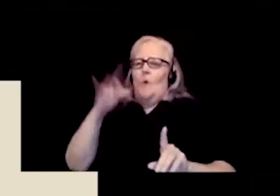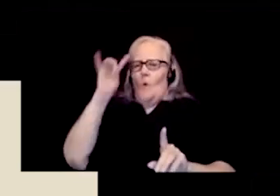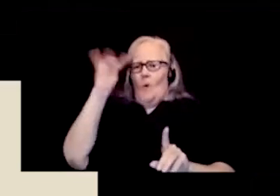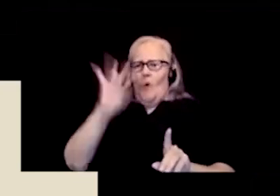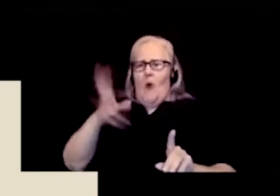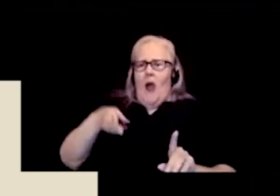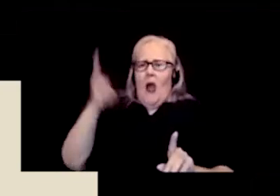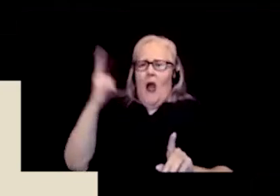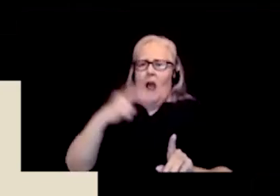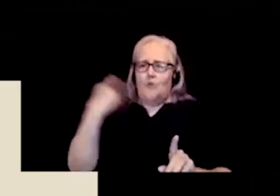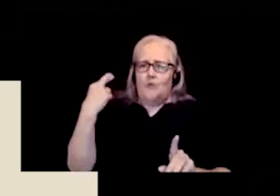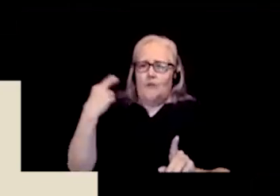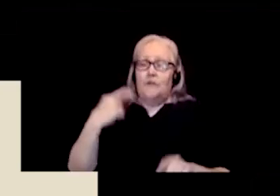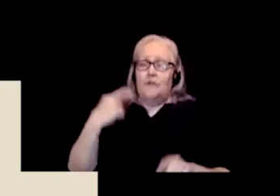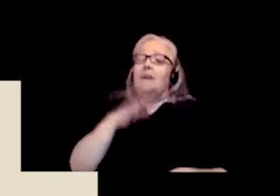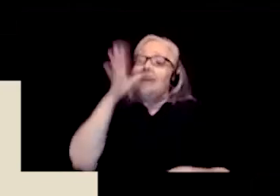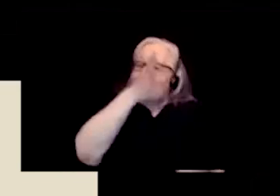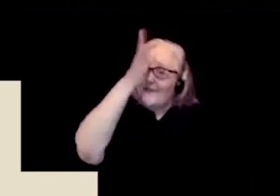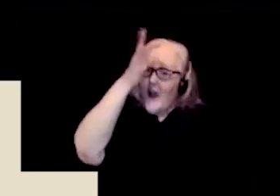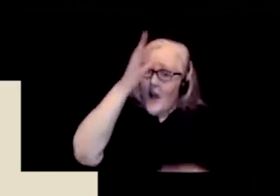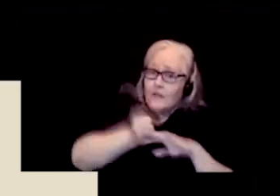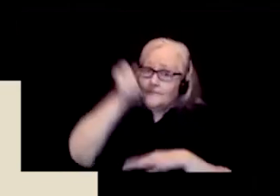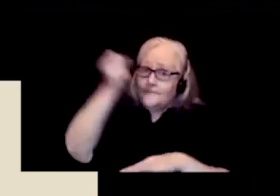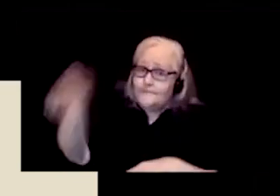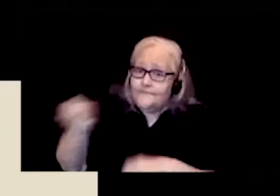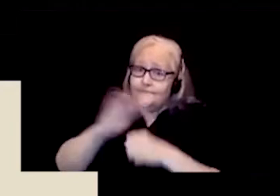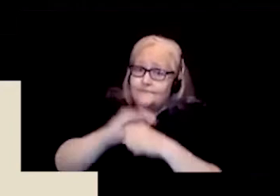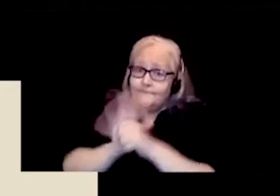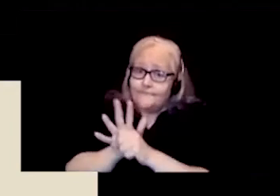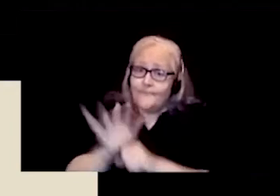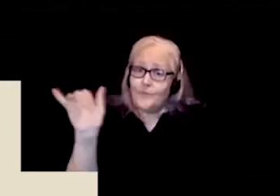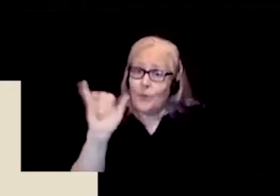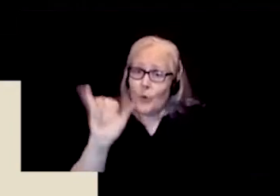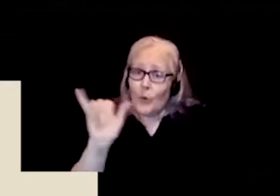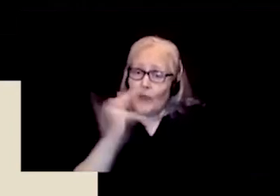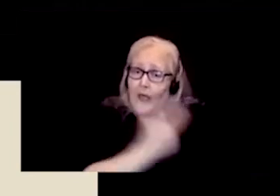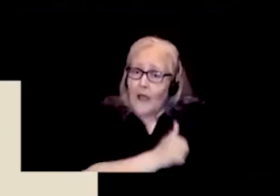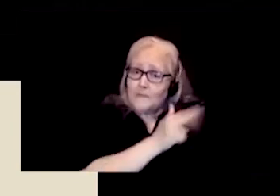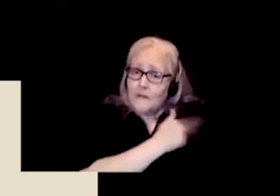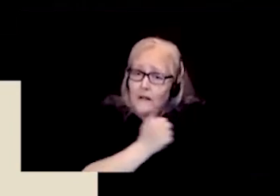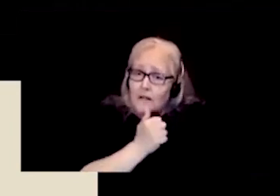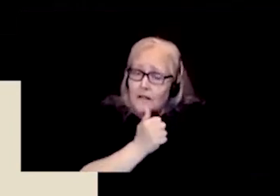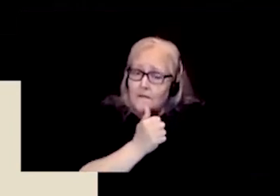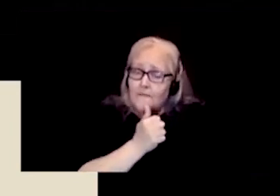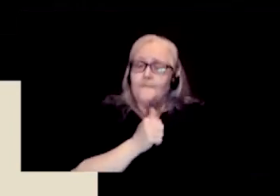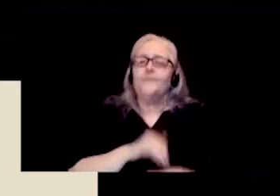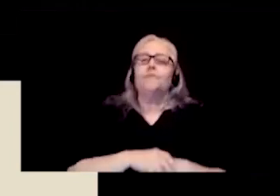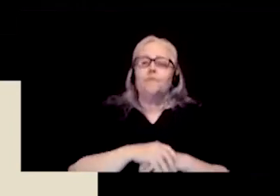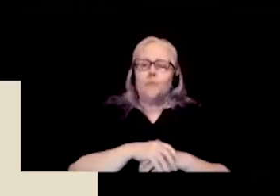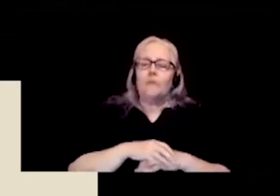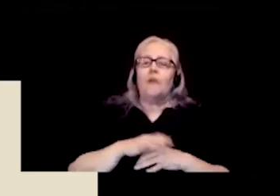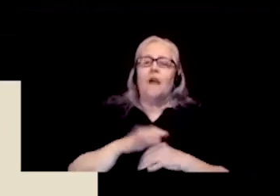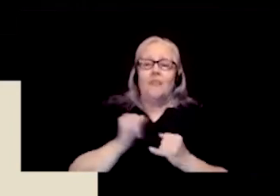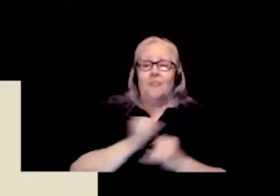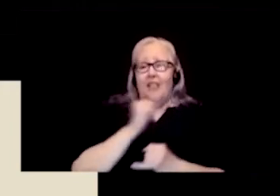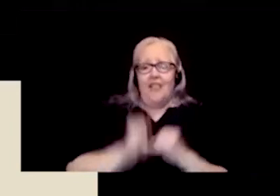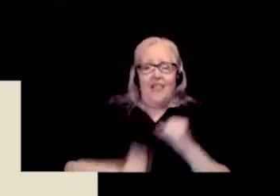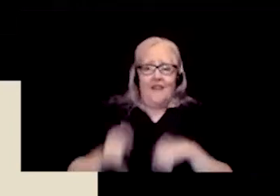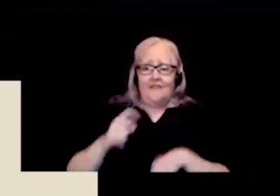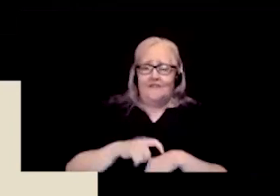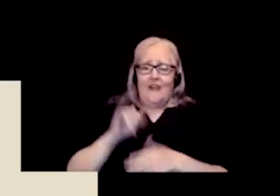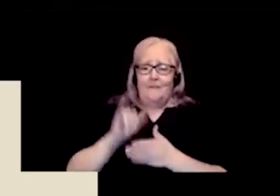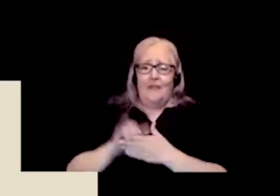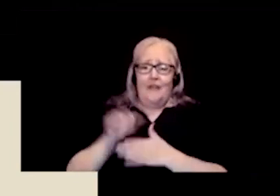also hospitalized for COVID-19 and was admitted to the hospital. The last time Bishop Wimberly saw his